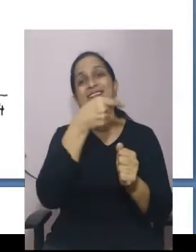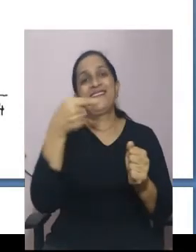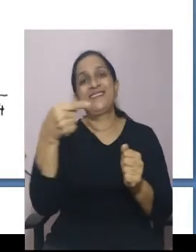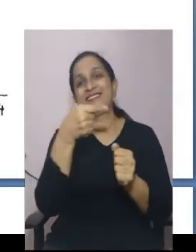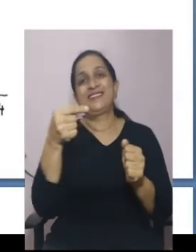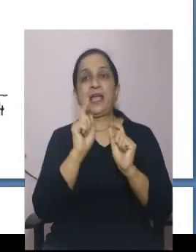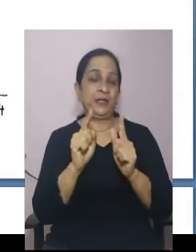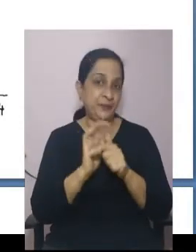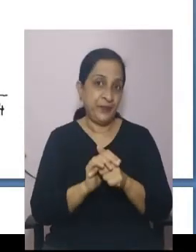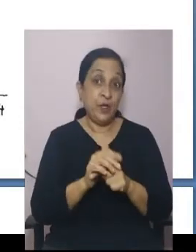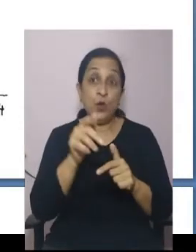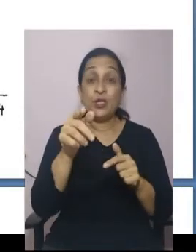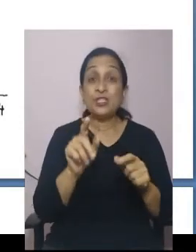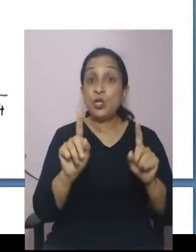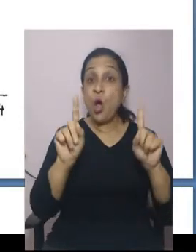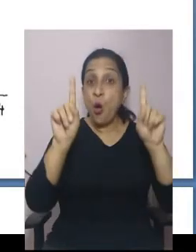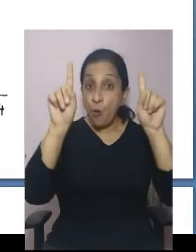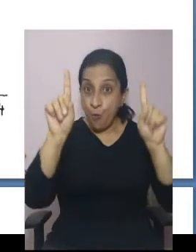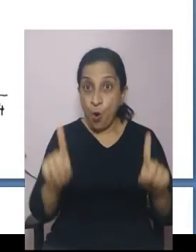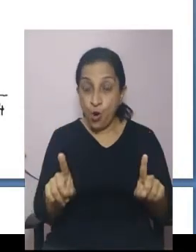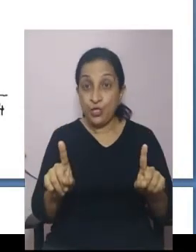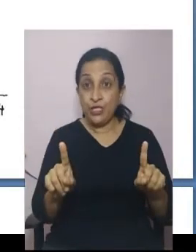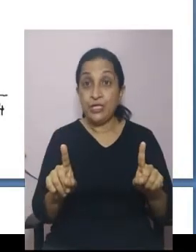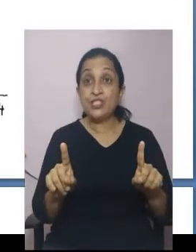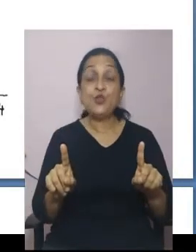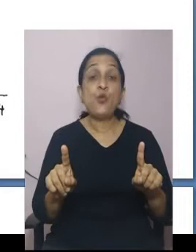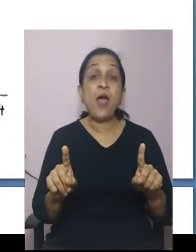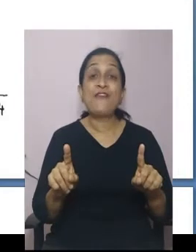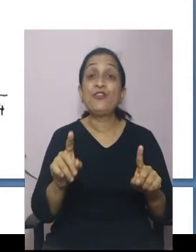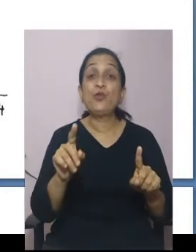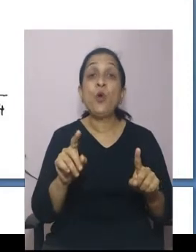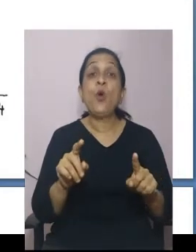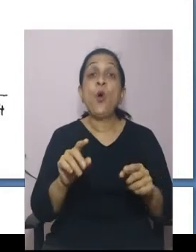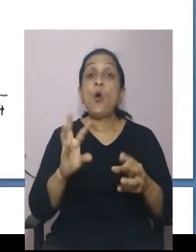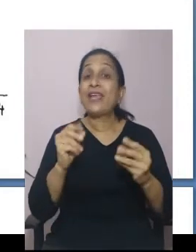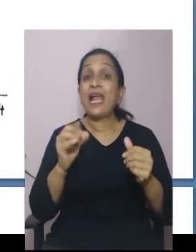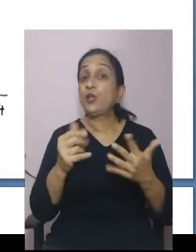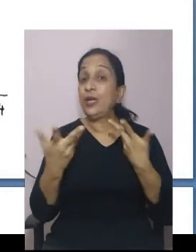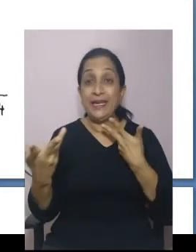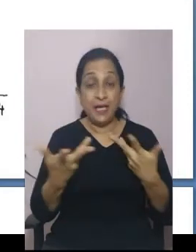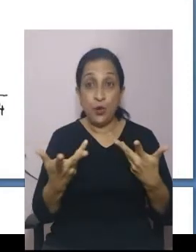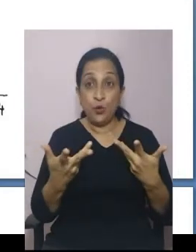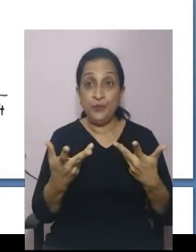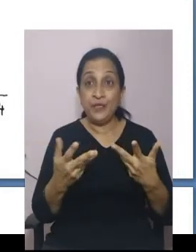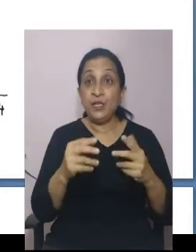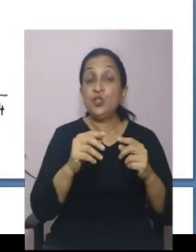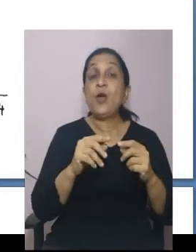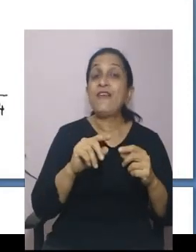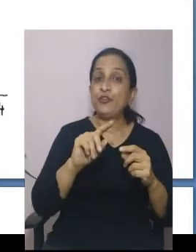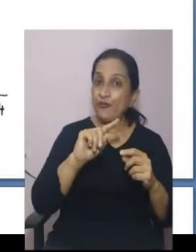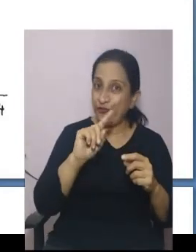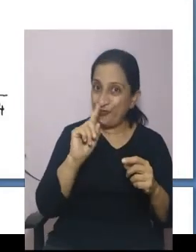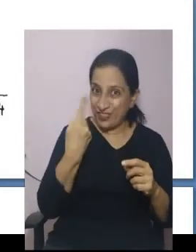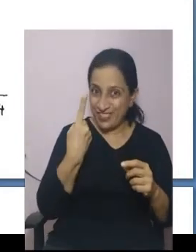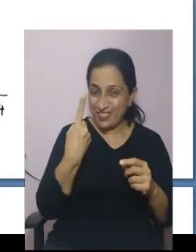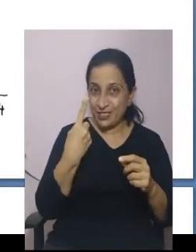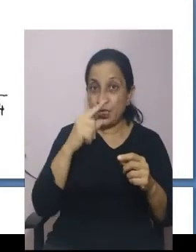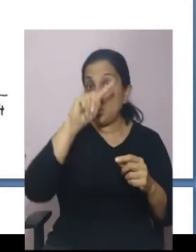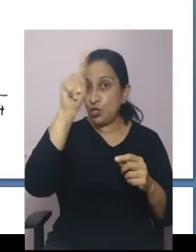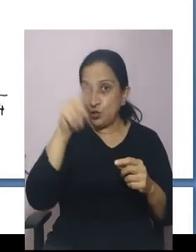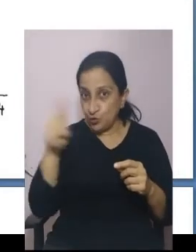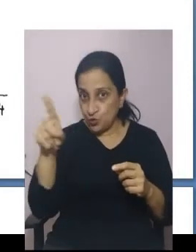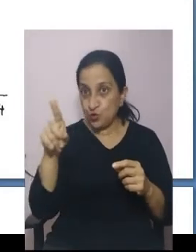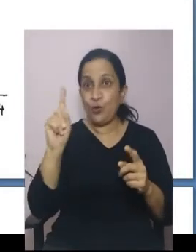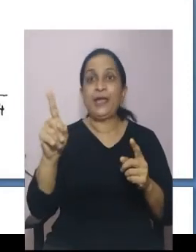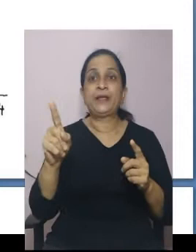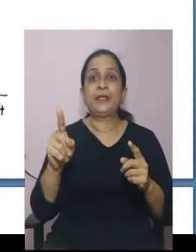of this is always modulus is calculated by squaring the coefficients and adding. So here, even if you go wrong in sign,